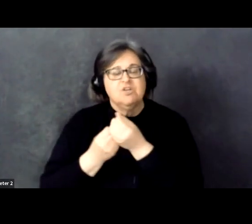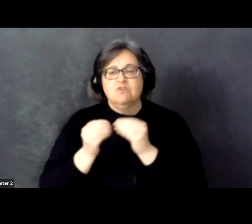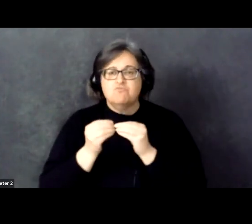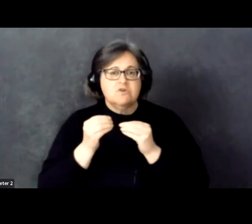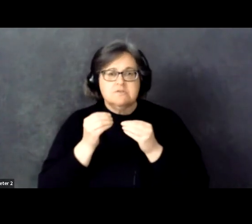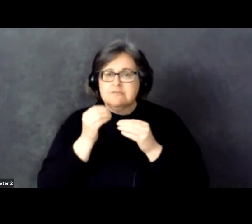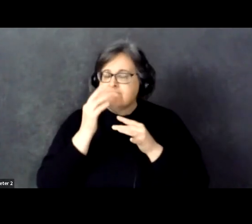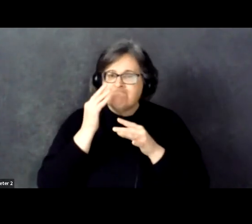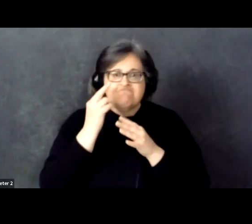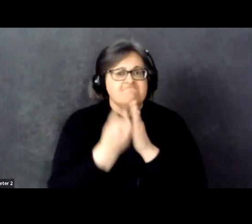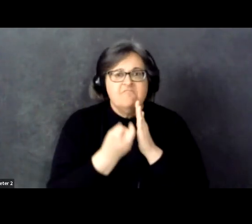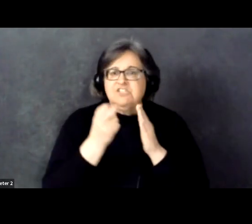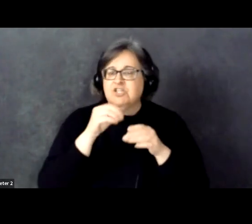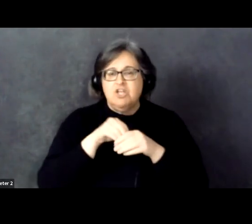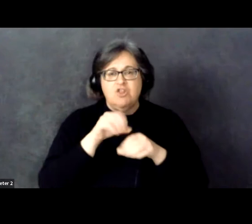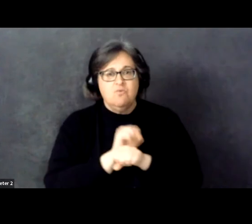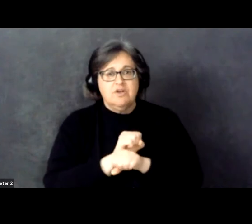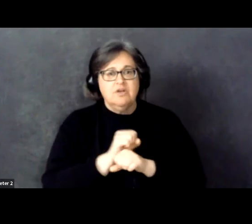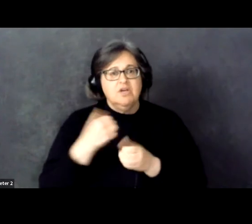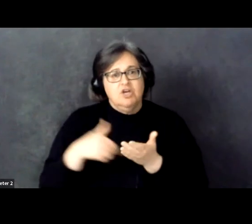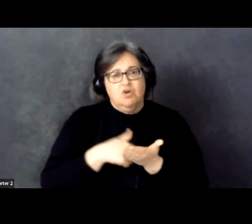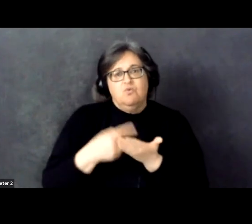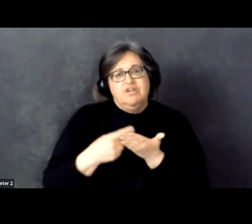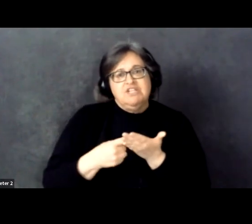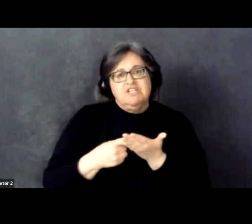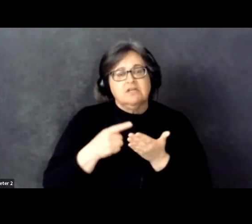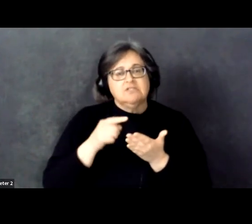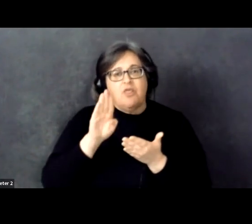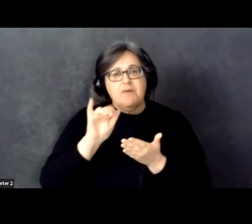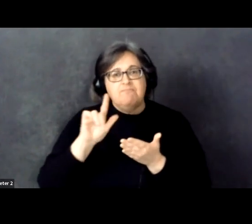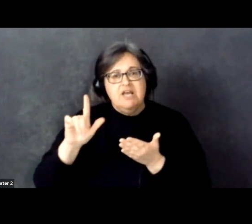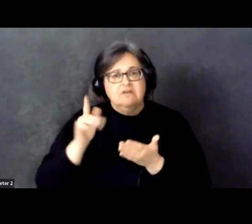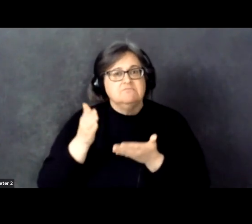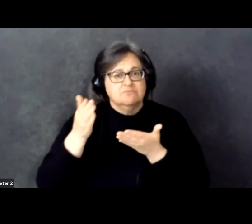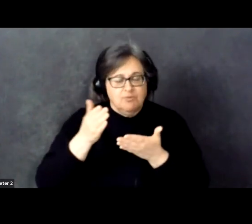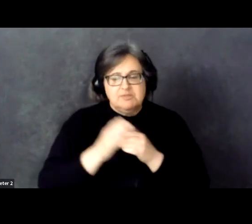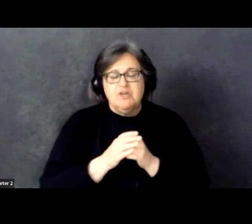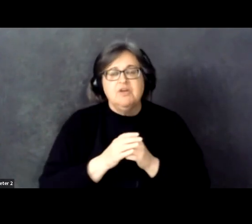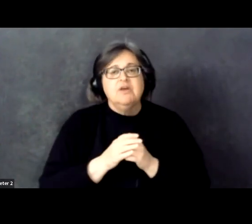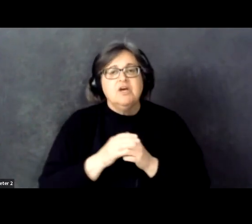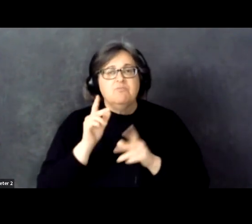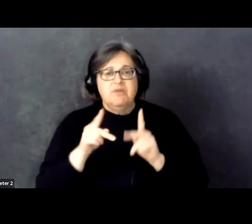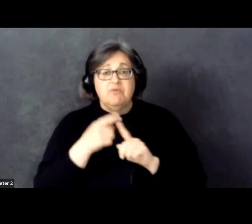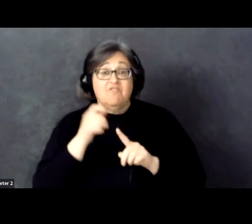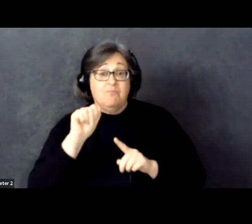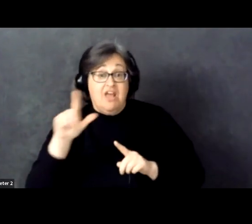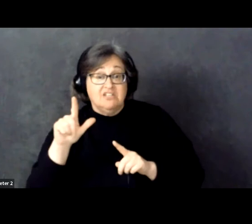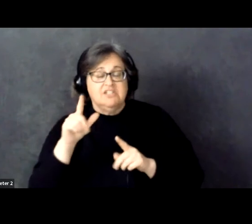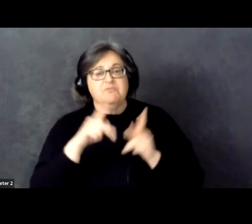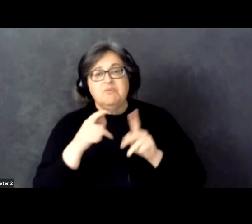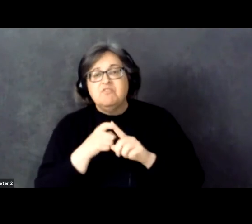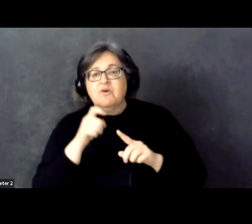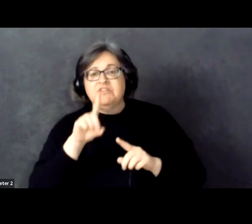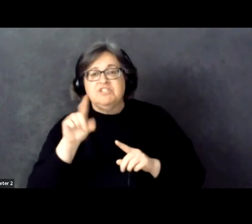doing. Discussions about the bill were hosted at Access Living and was created and led by people from the disability